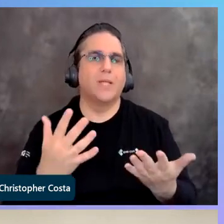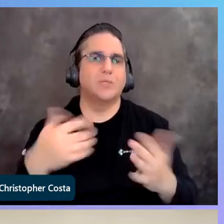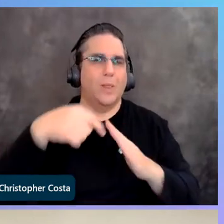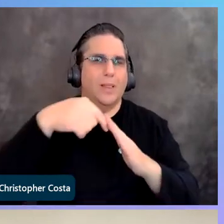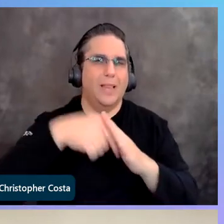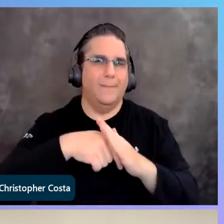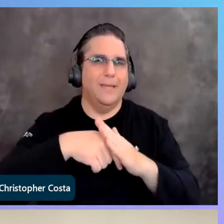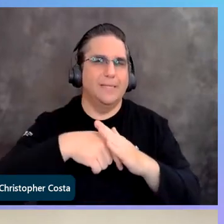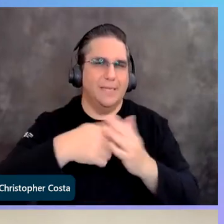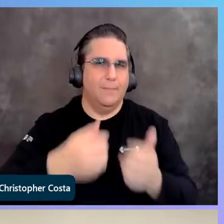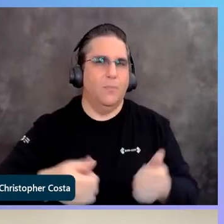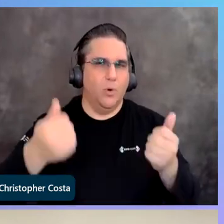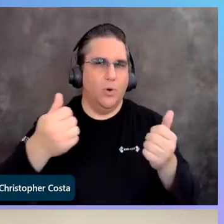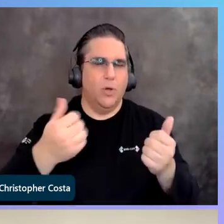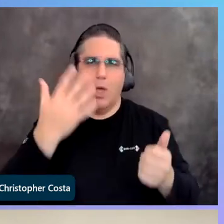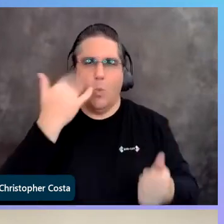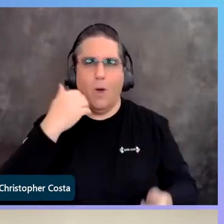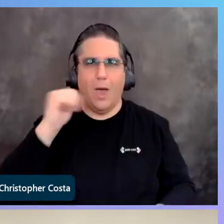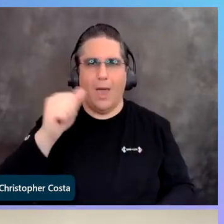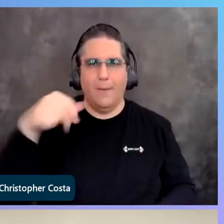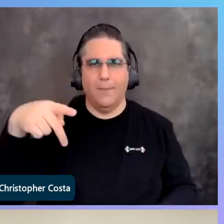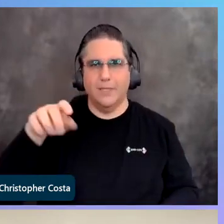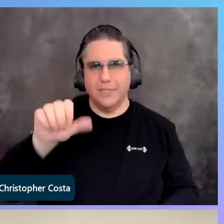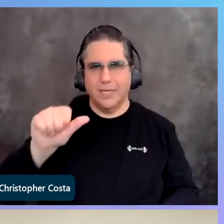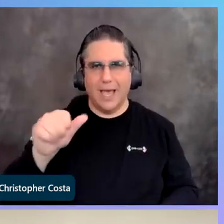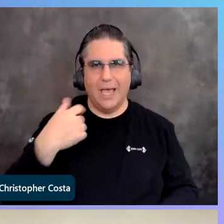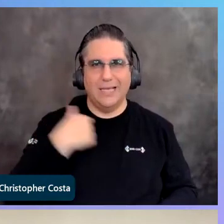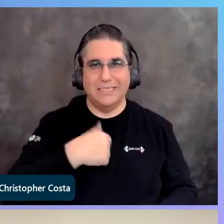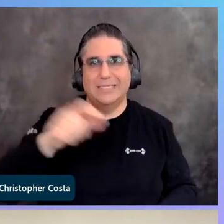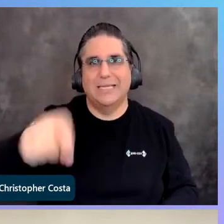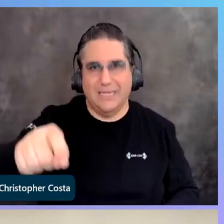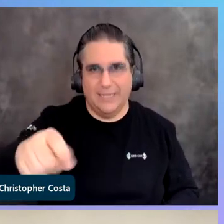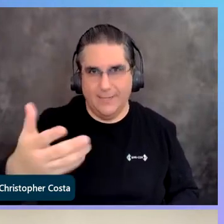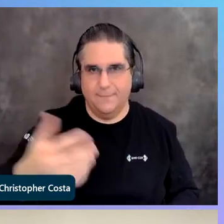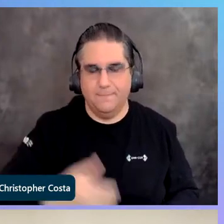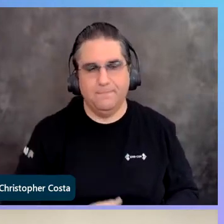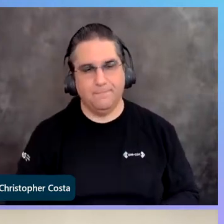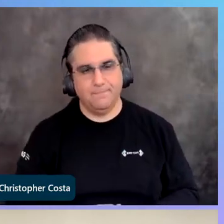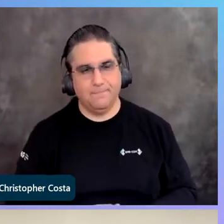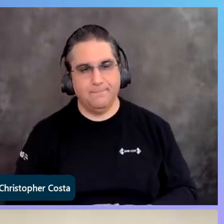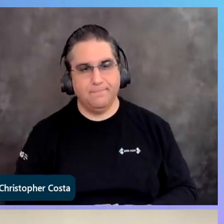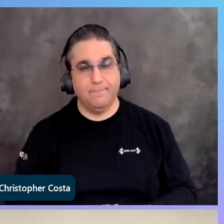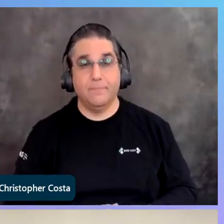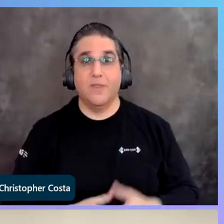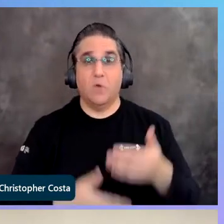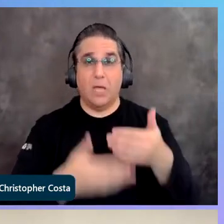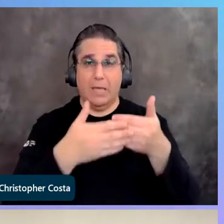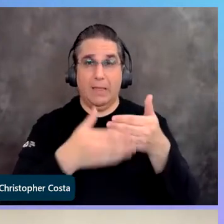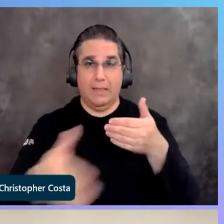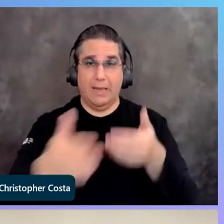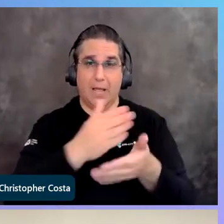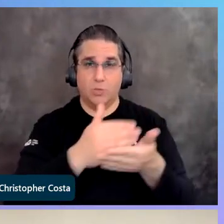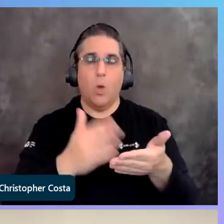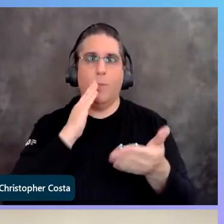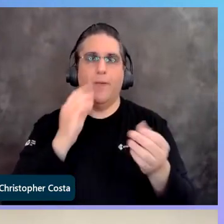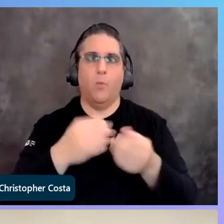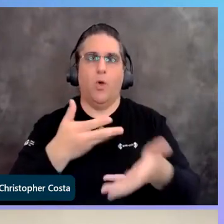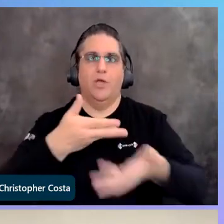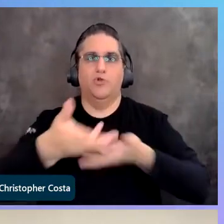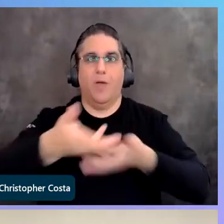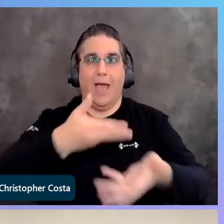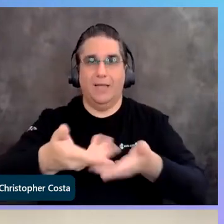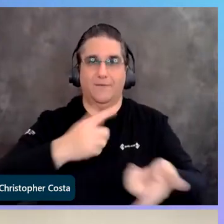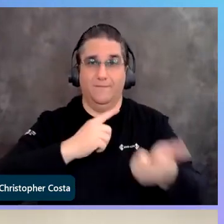the APCA is a needed move. So for the next part of the talk, we're going to get a little bit interactive here.